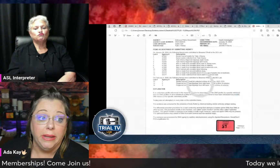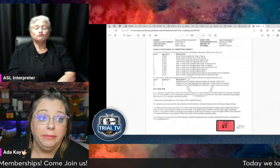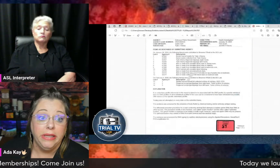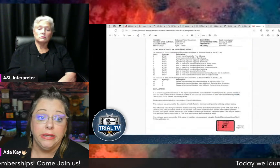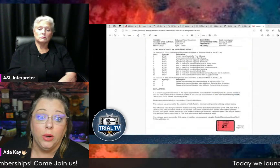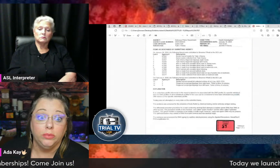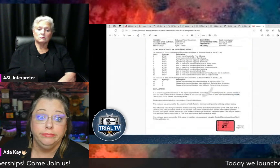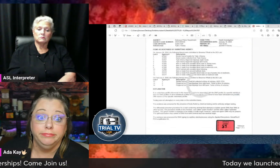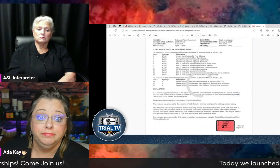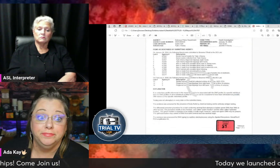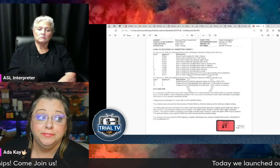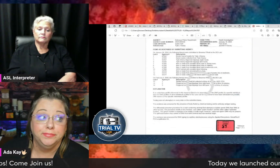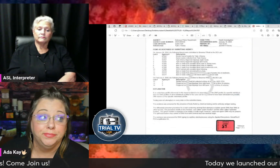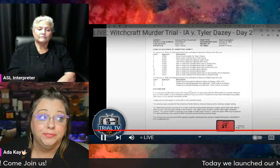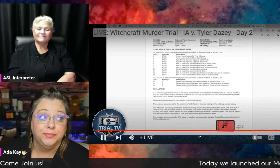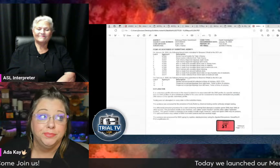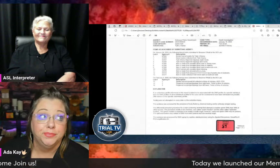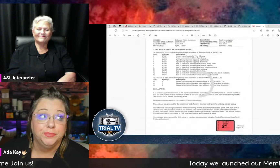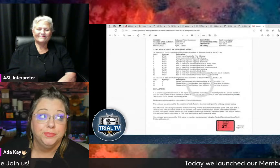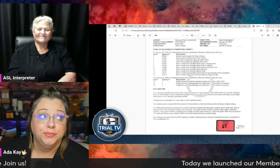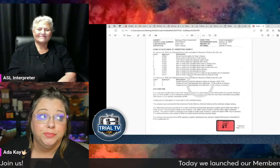That ain't me, y'all.